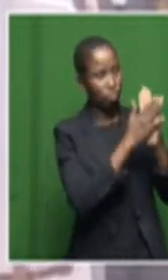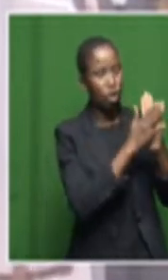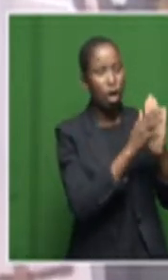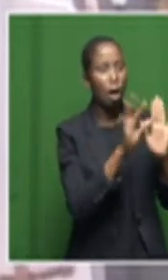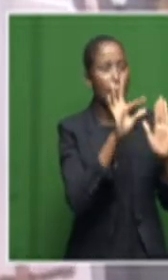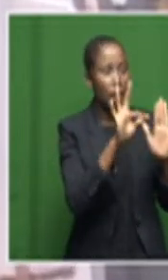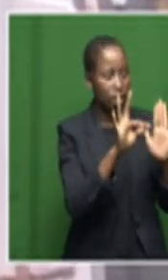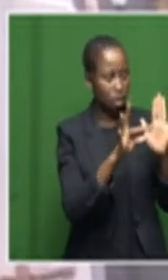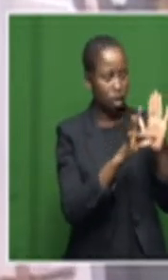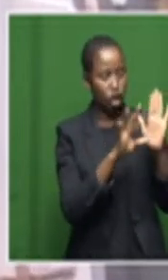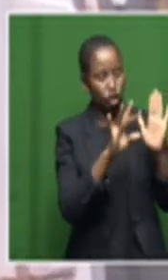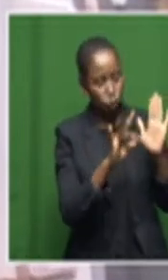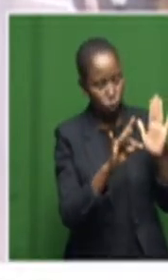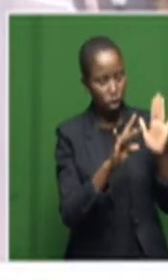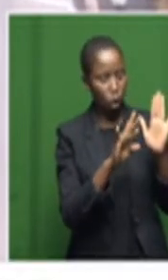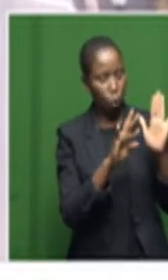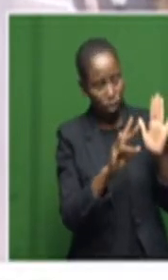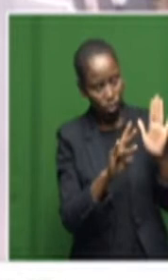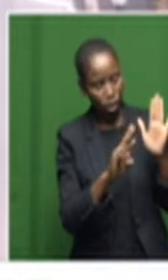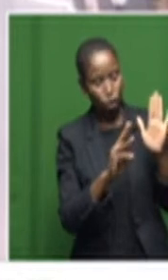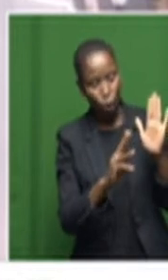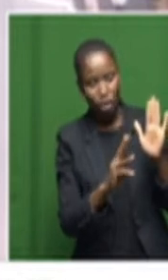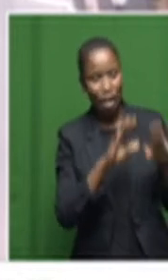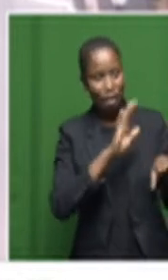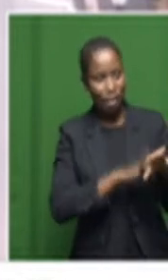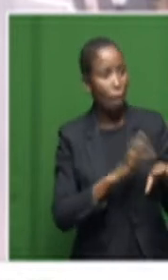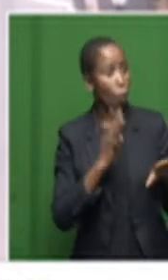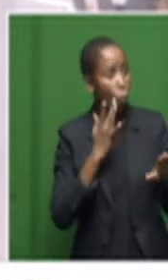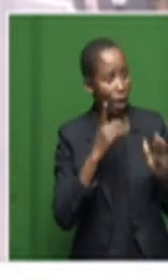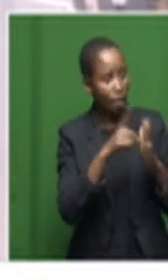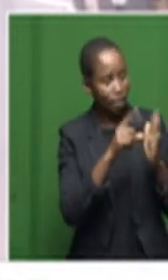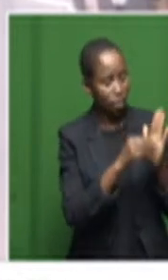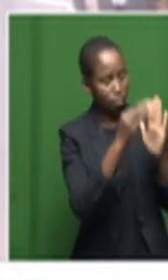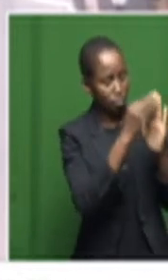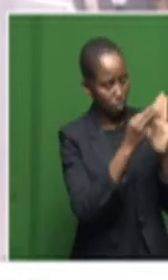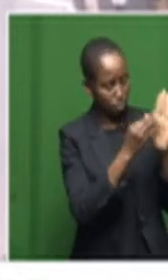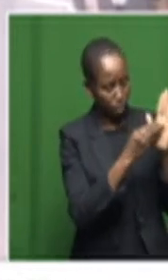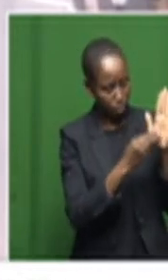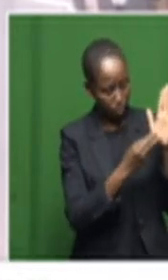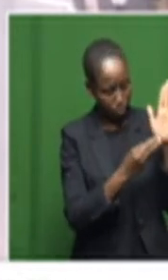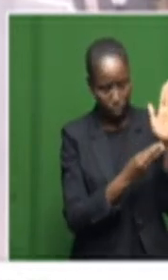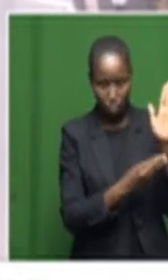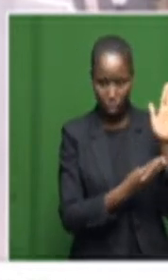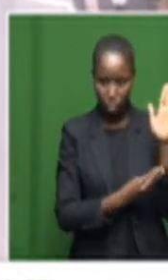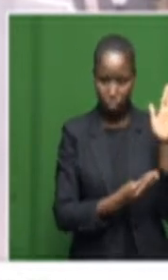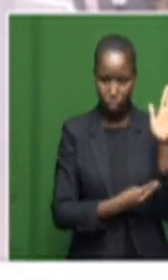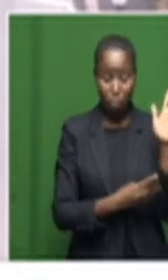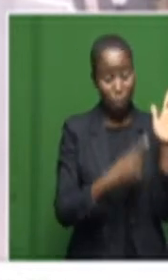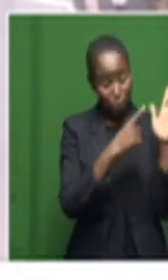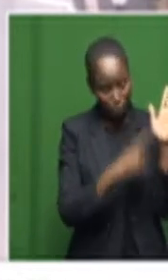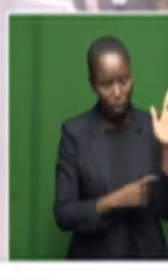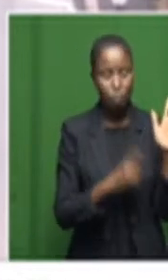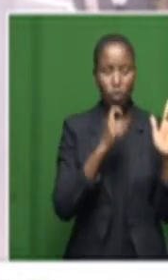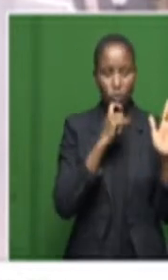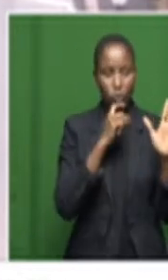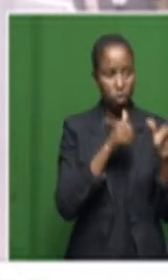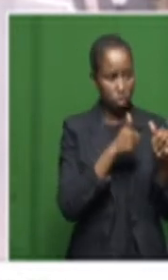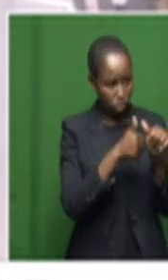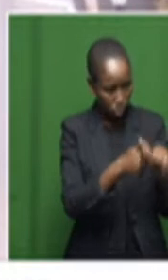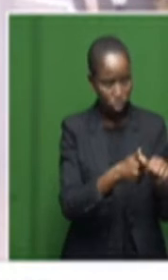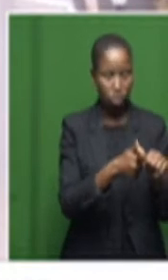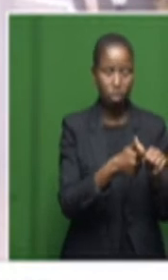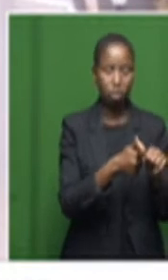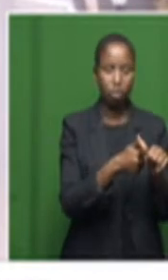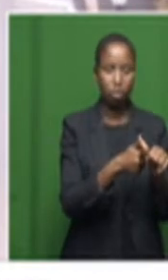Wednesday, and so on will be at which village. And we are going to also then use such strategies to go forward